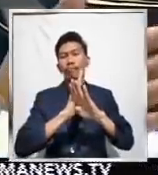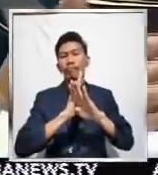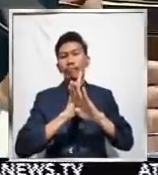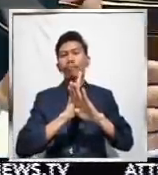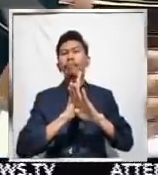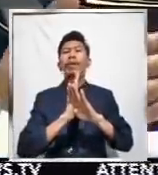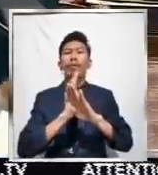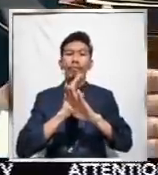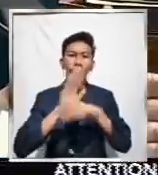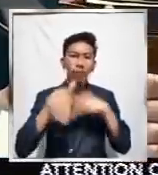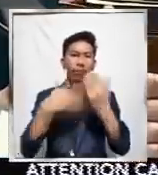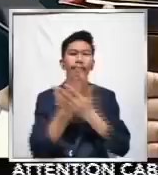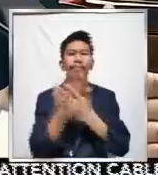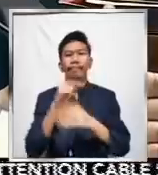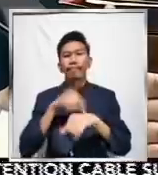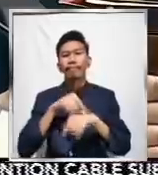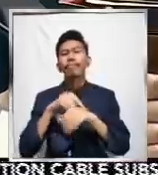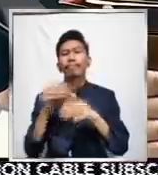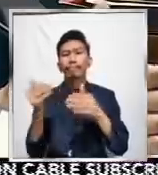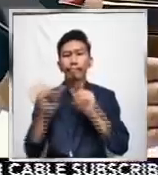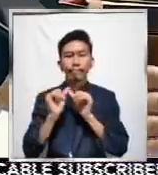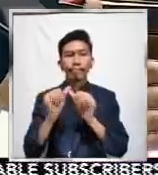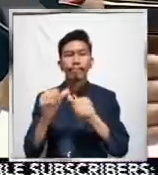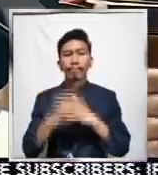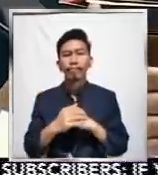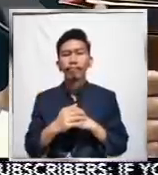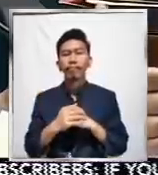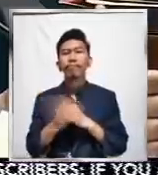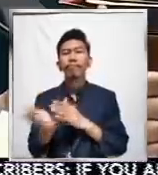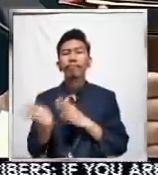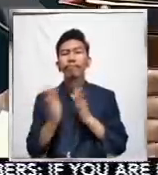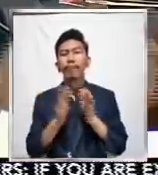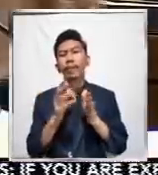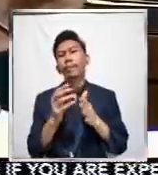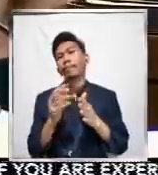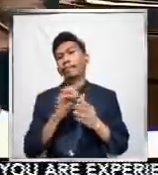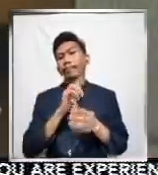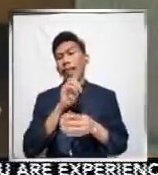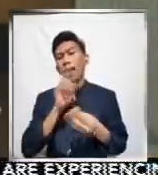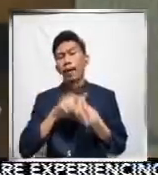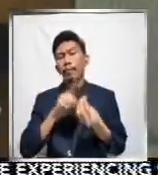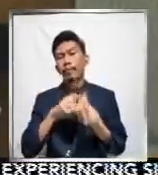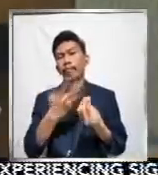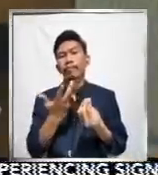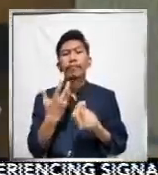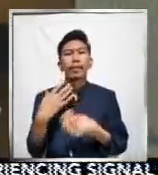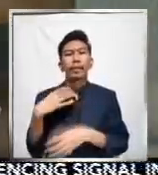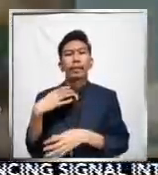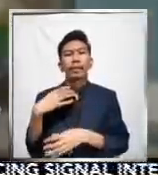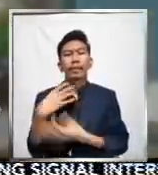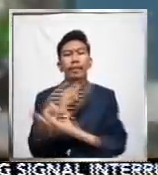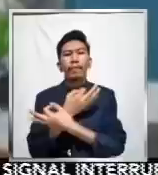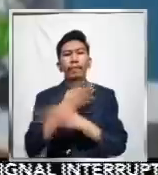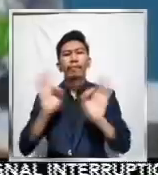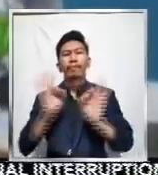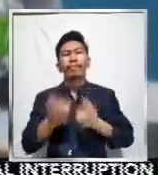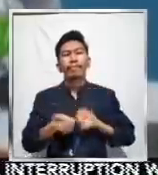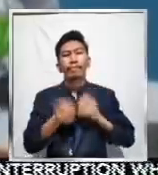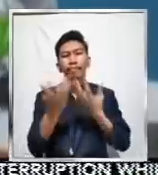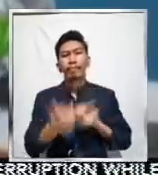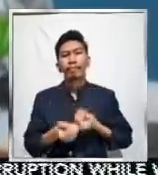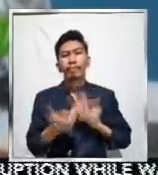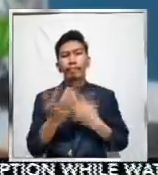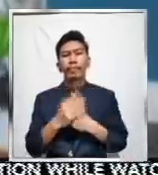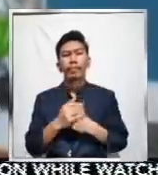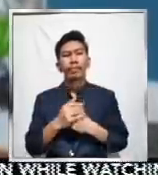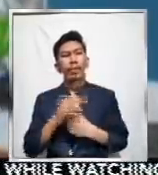Crispin Remulla ang usapan sa koneksyon ng press freedom sa hinihinging prangkisa ng ABS-CBN. Paano ho naging press freedom issue yon?